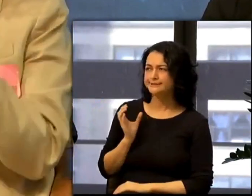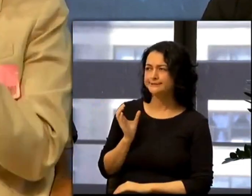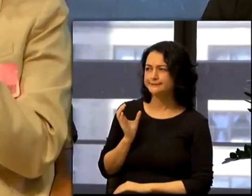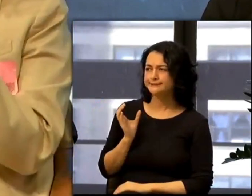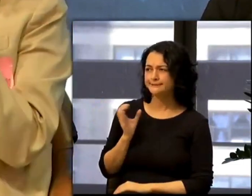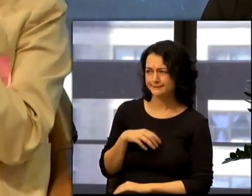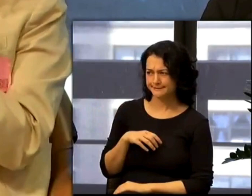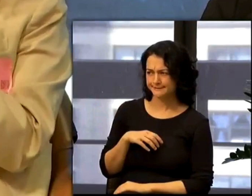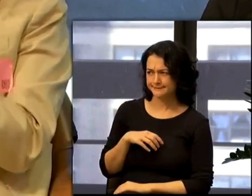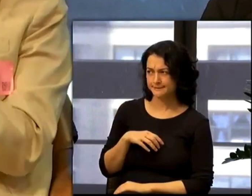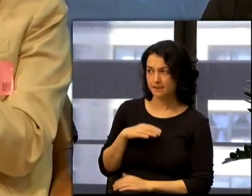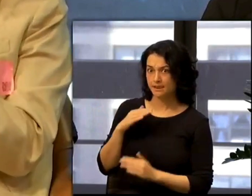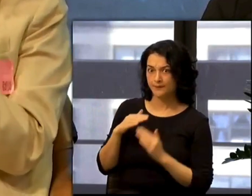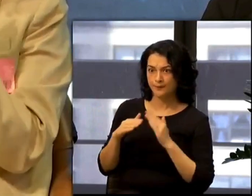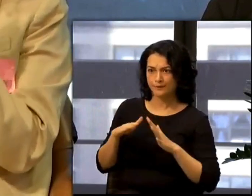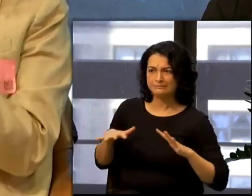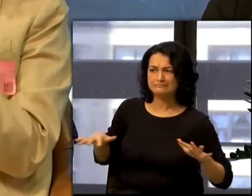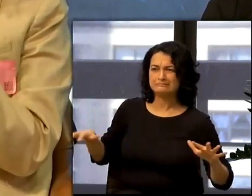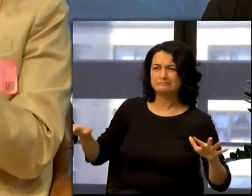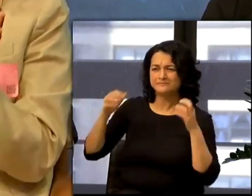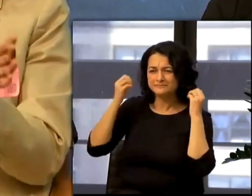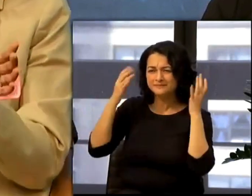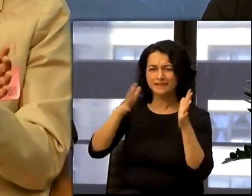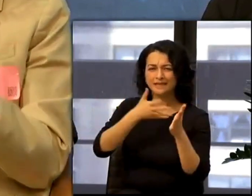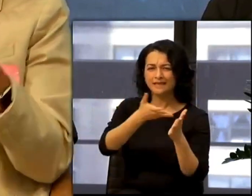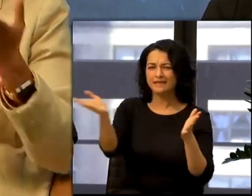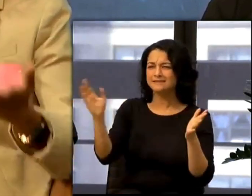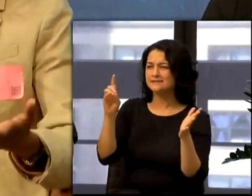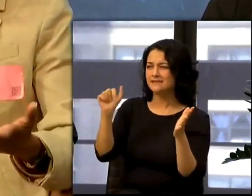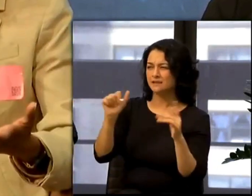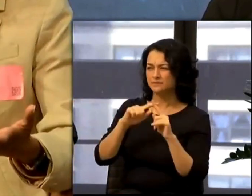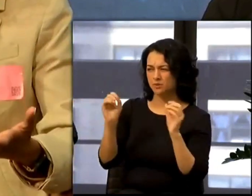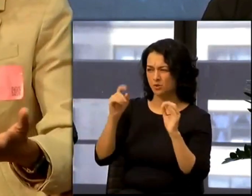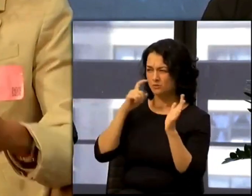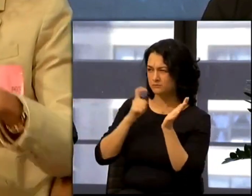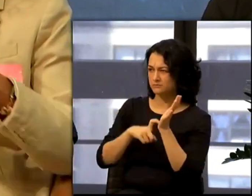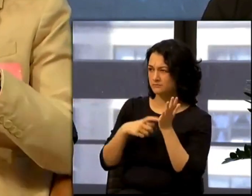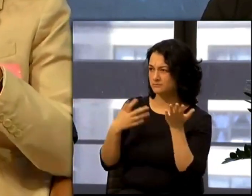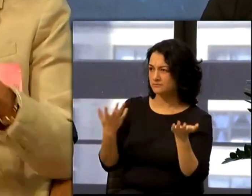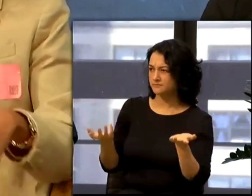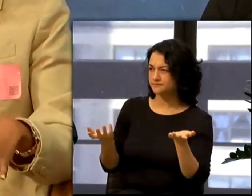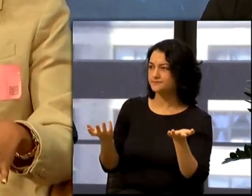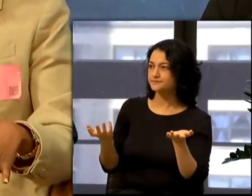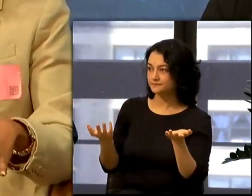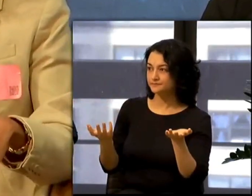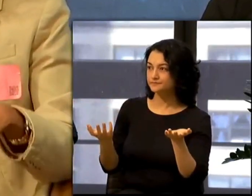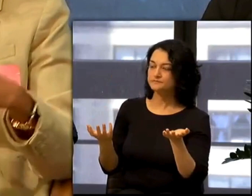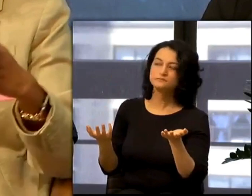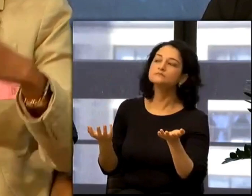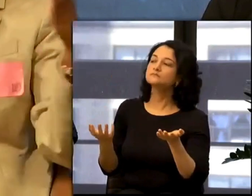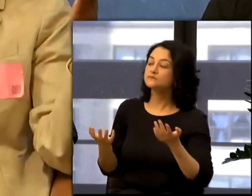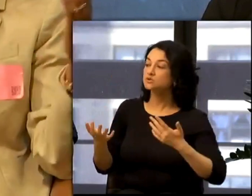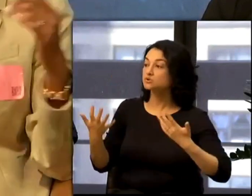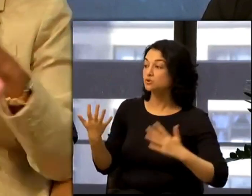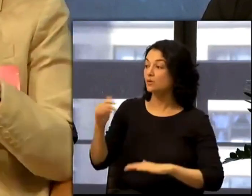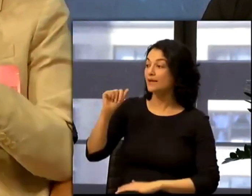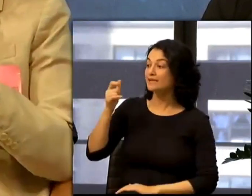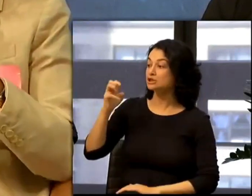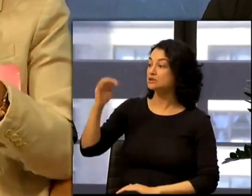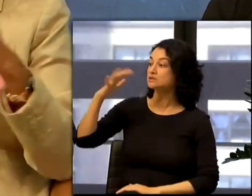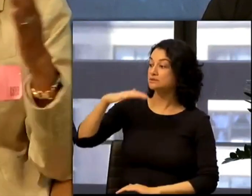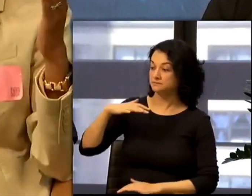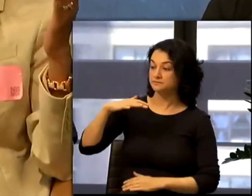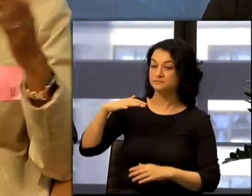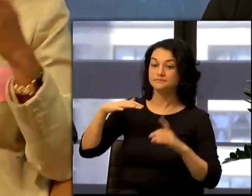Venn diagram, and that middle piece is growing and growing, growing as the population ages. All demographics are aging more and more,